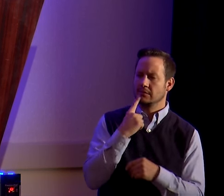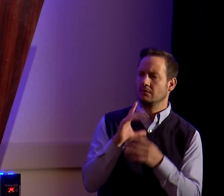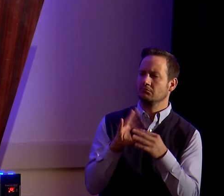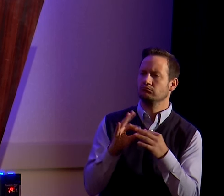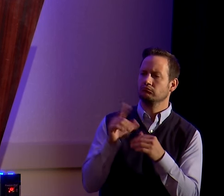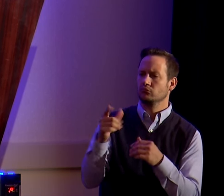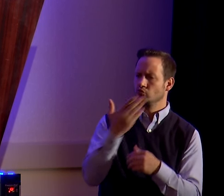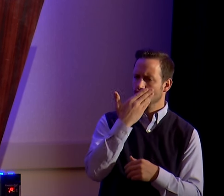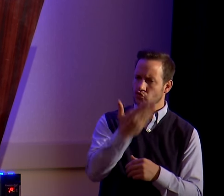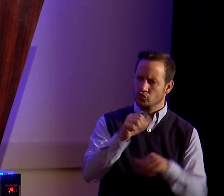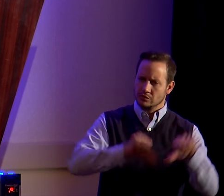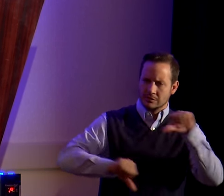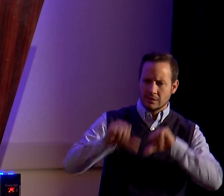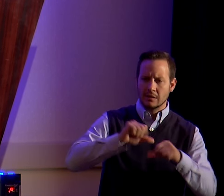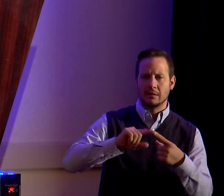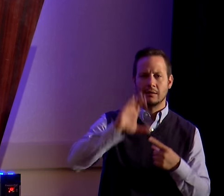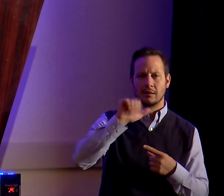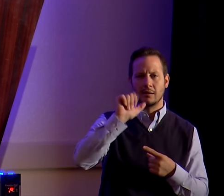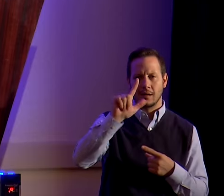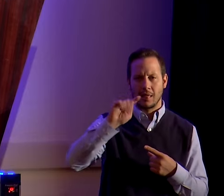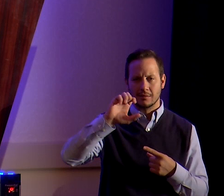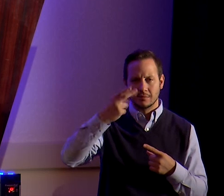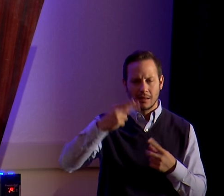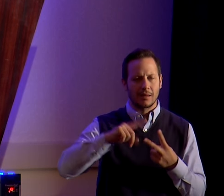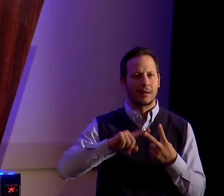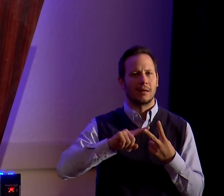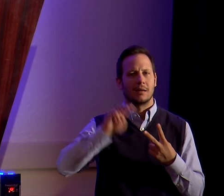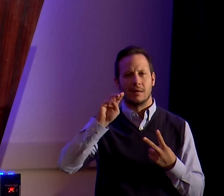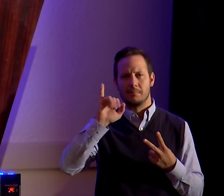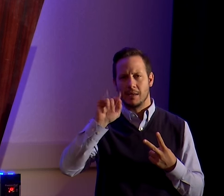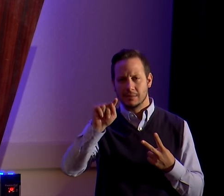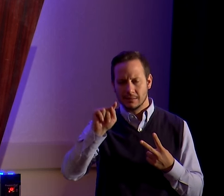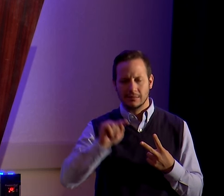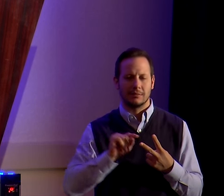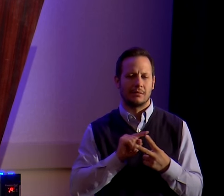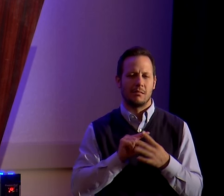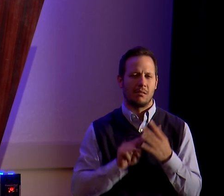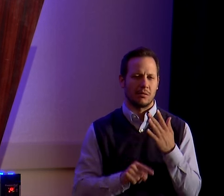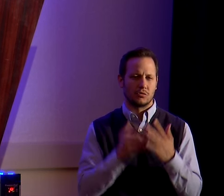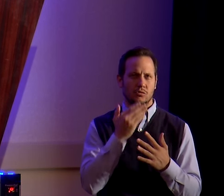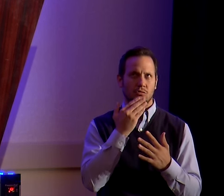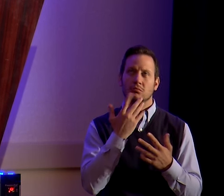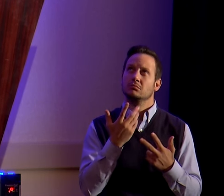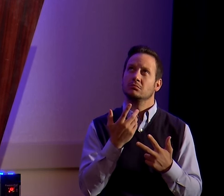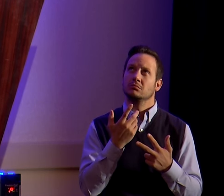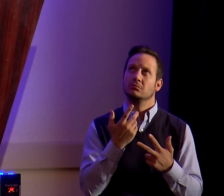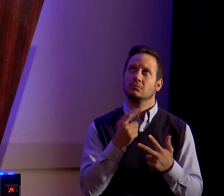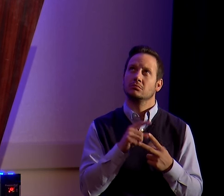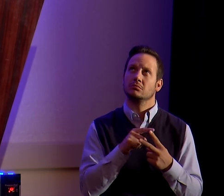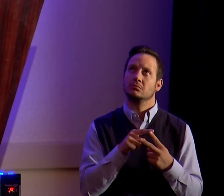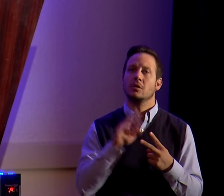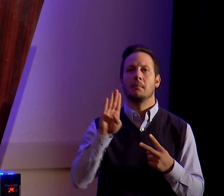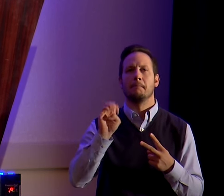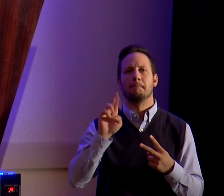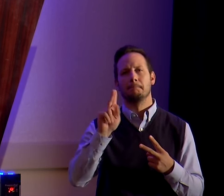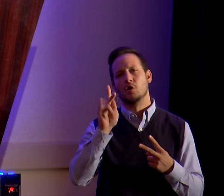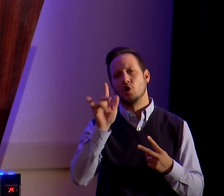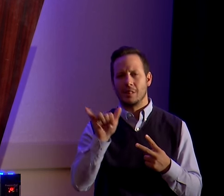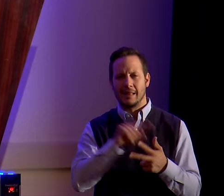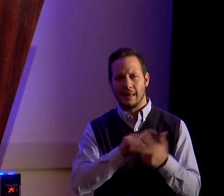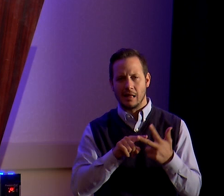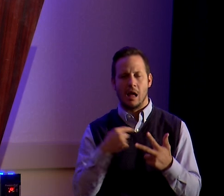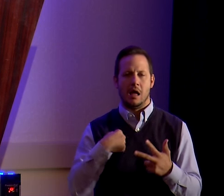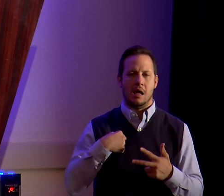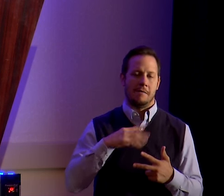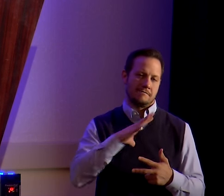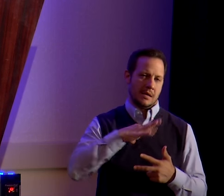science, right? Caltech, MIT. So what else? There was a few, like Berkeley. So I applied to